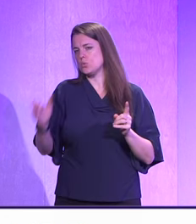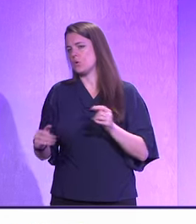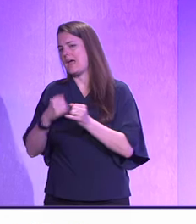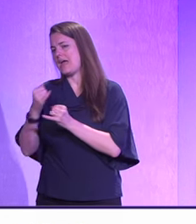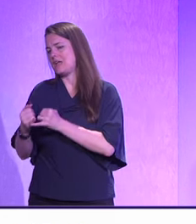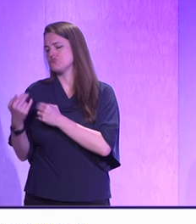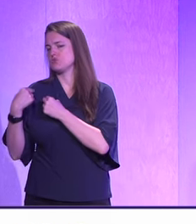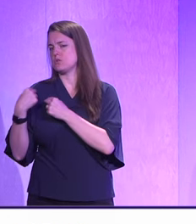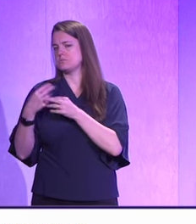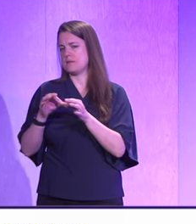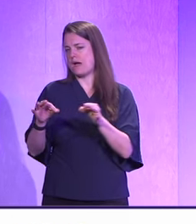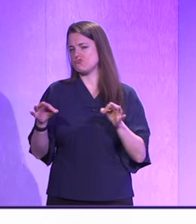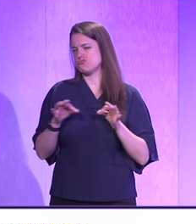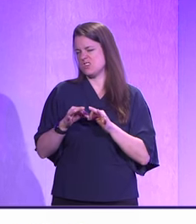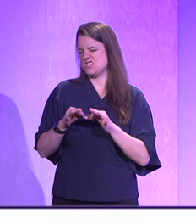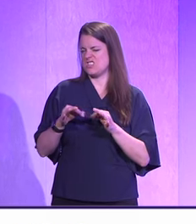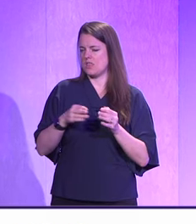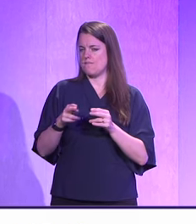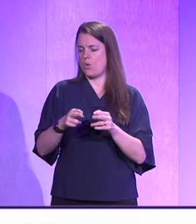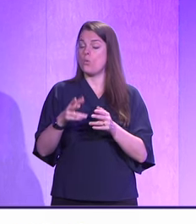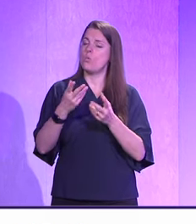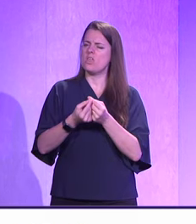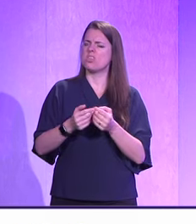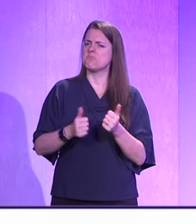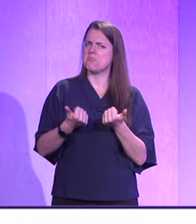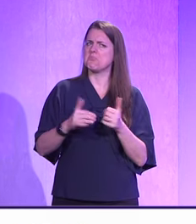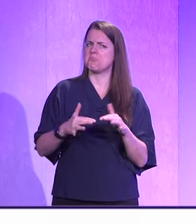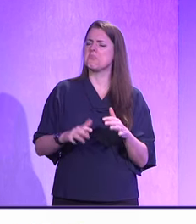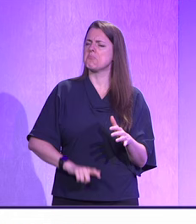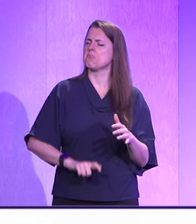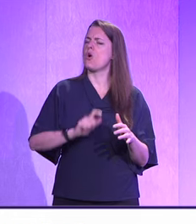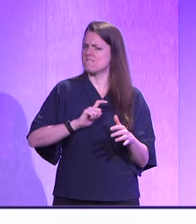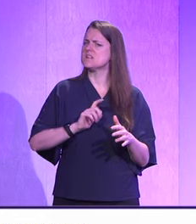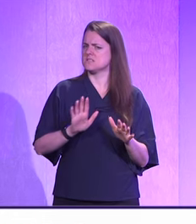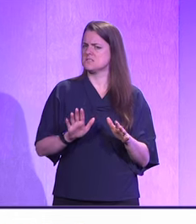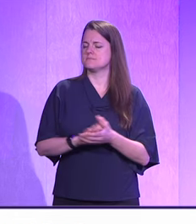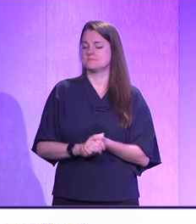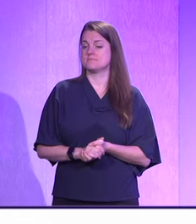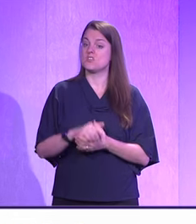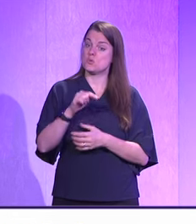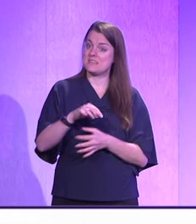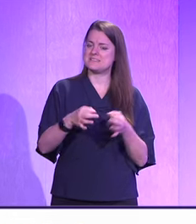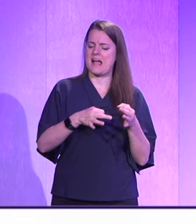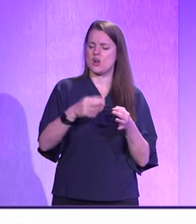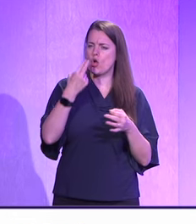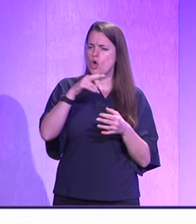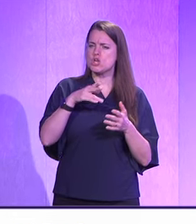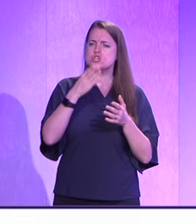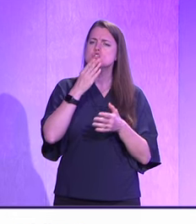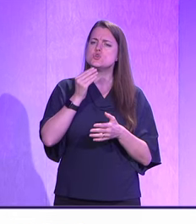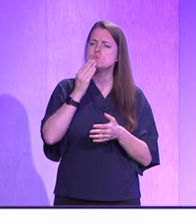boundaries for flow quite with a good degree of confidence. A technique called user needs